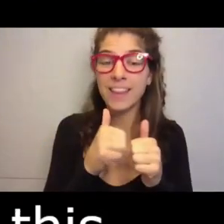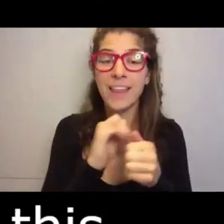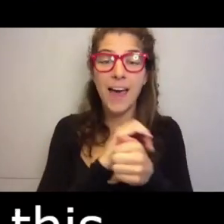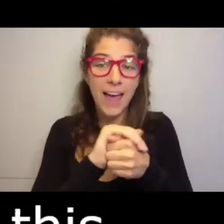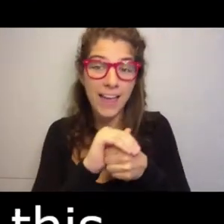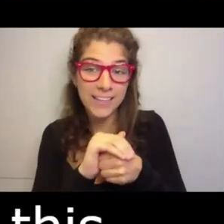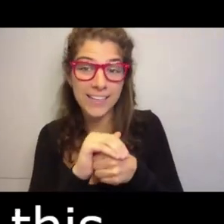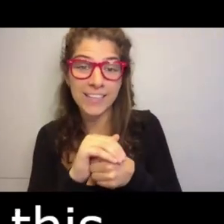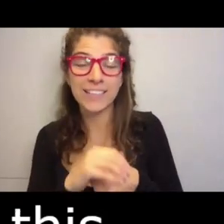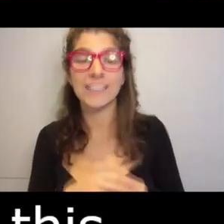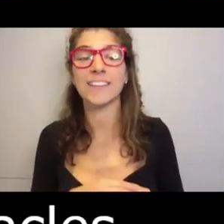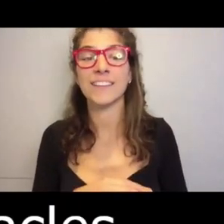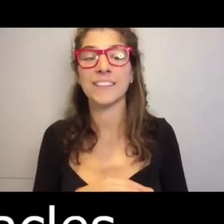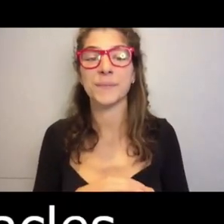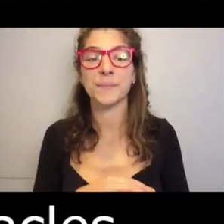in.